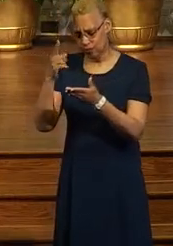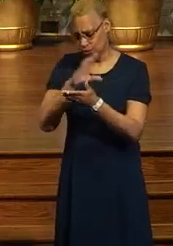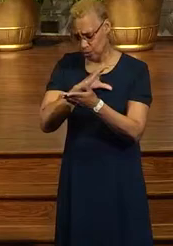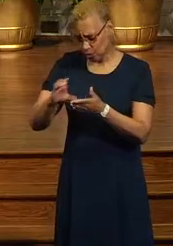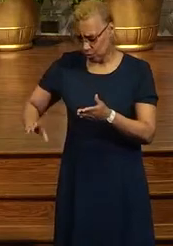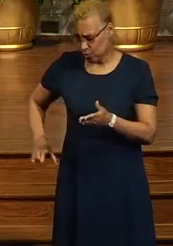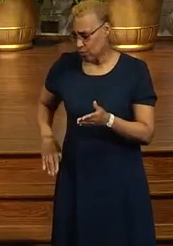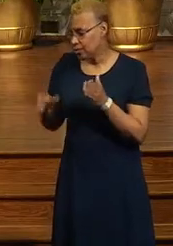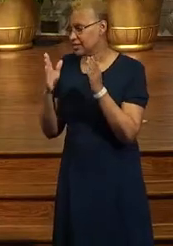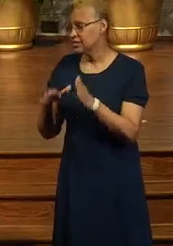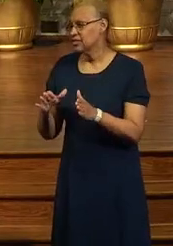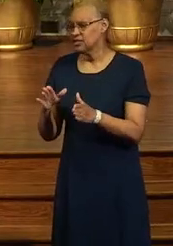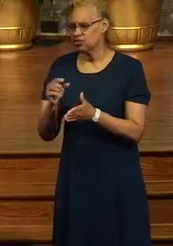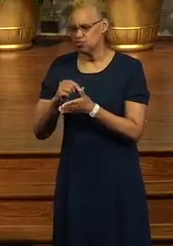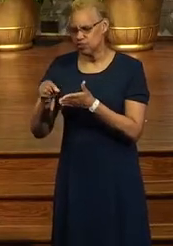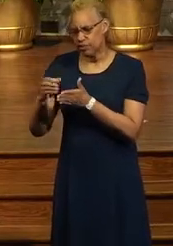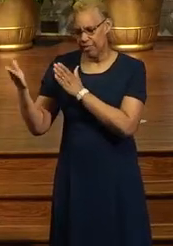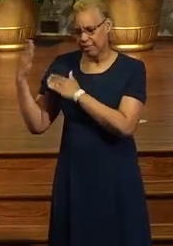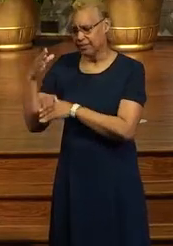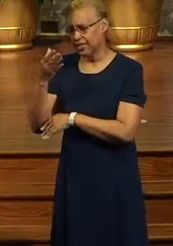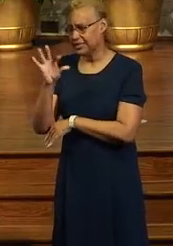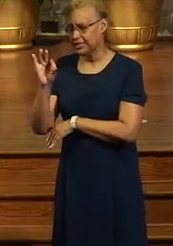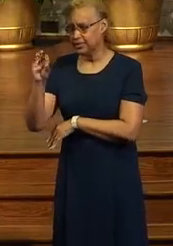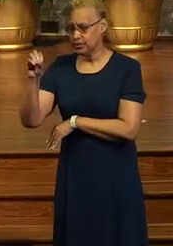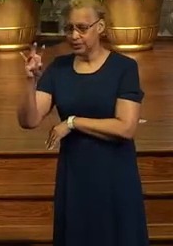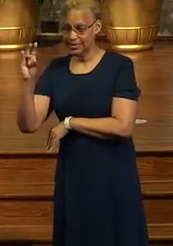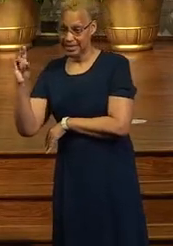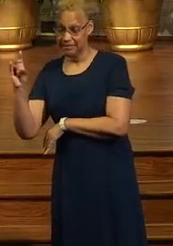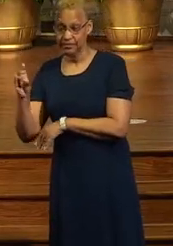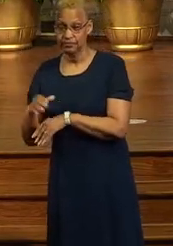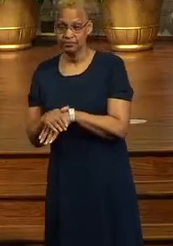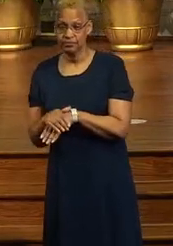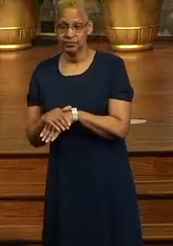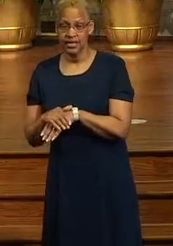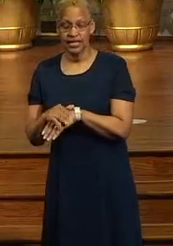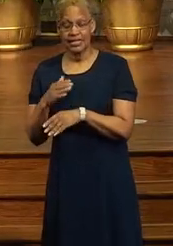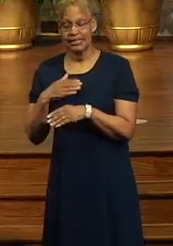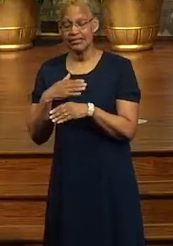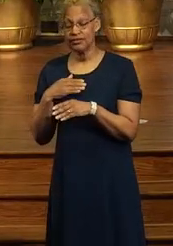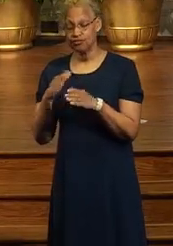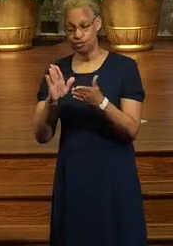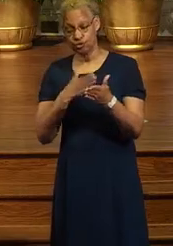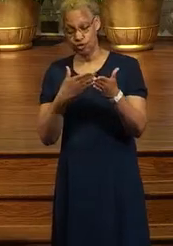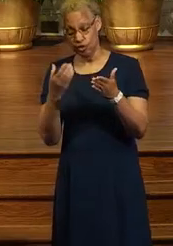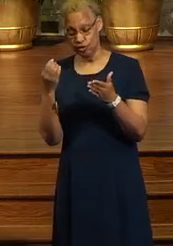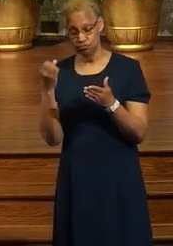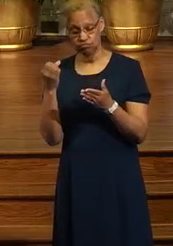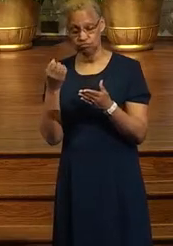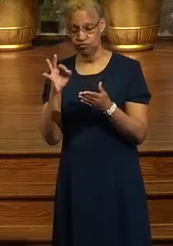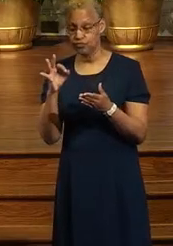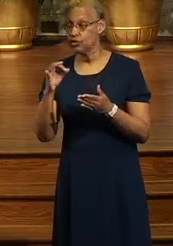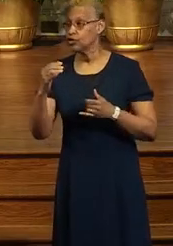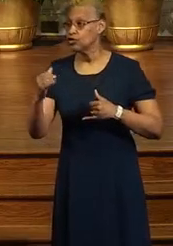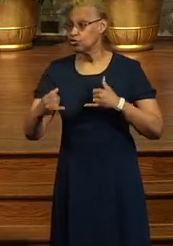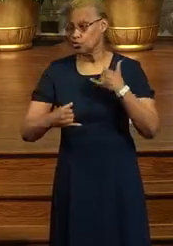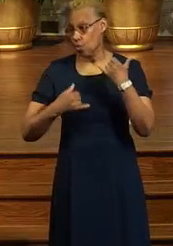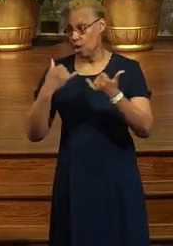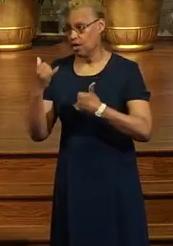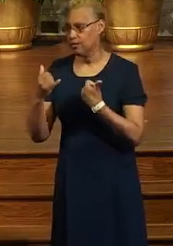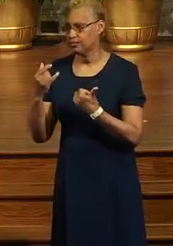Van Dyke in 1907. It was originally called the Hymn of Joy, but we popularly call it Joyful,